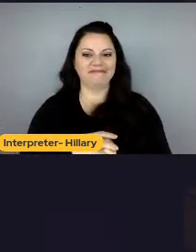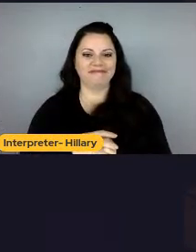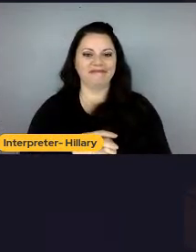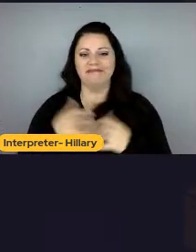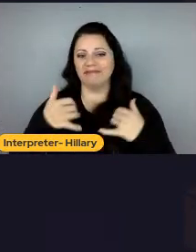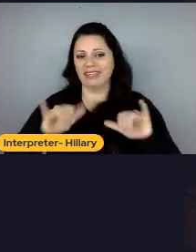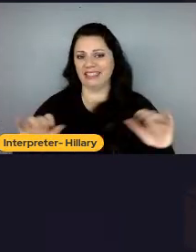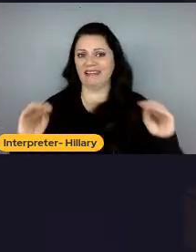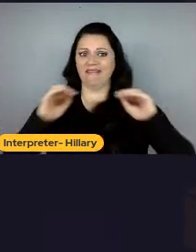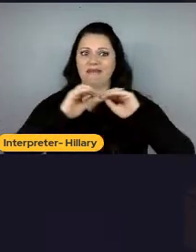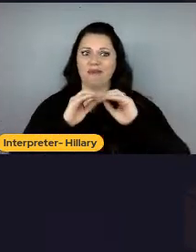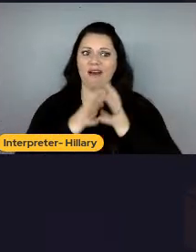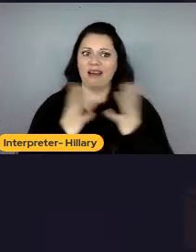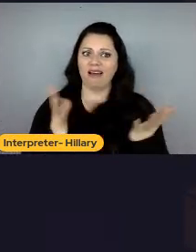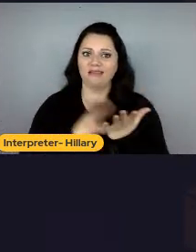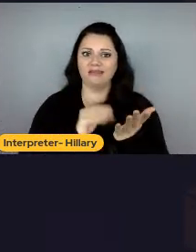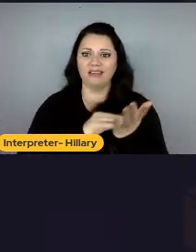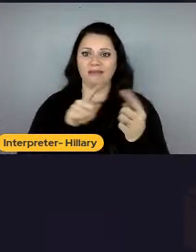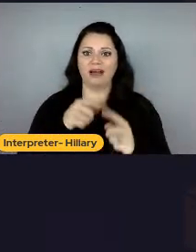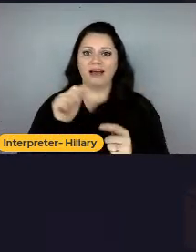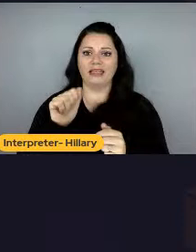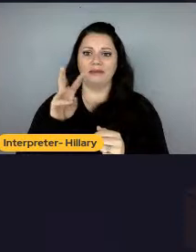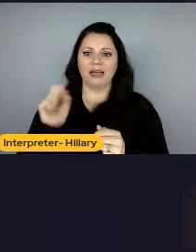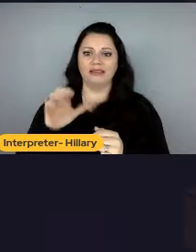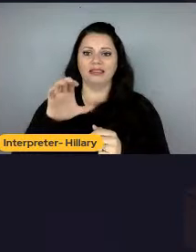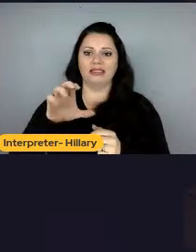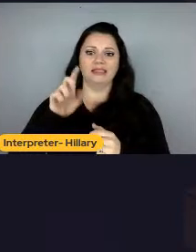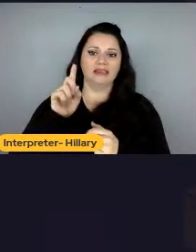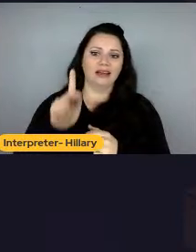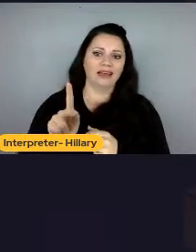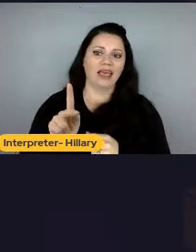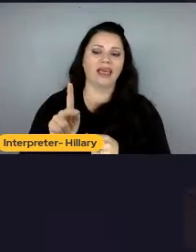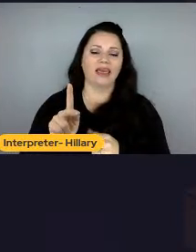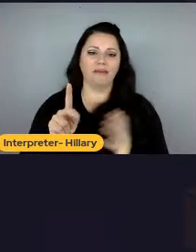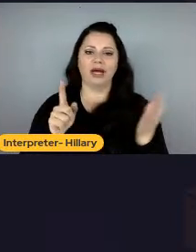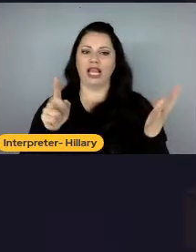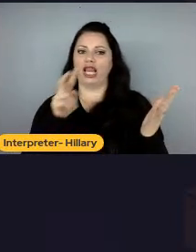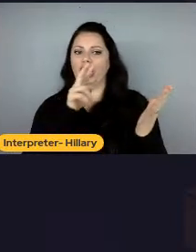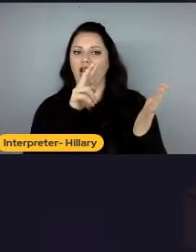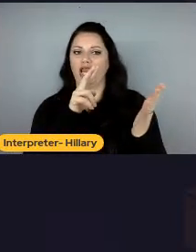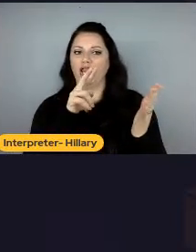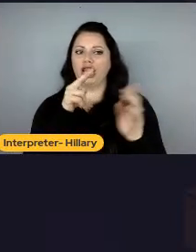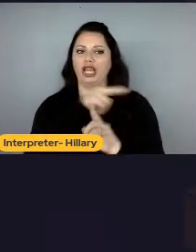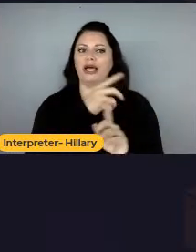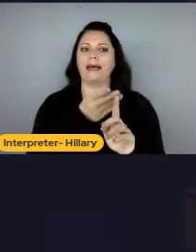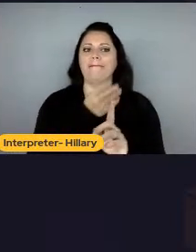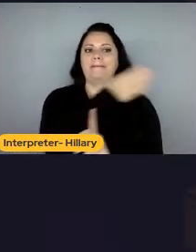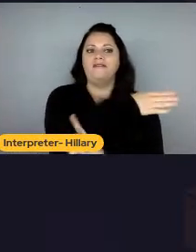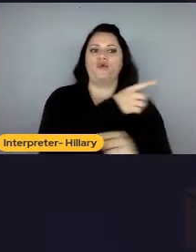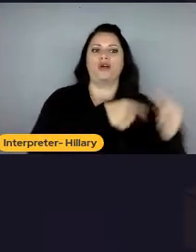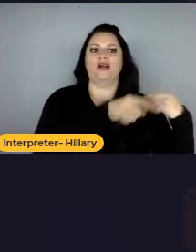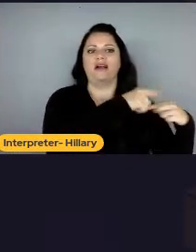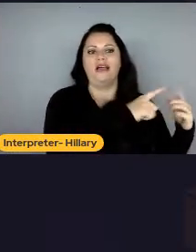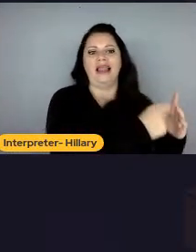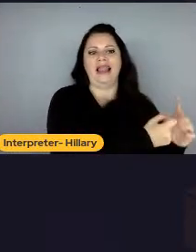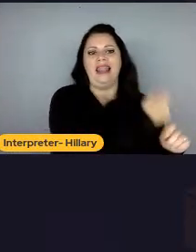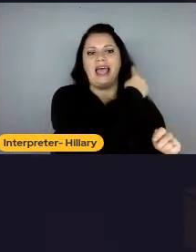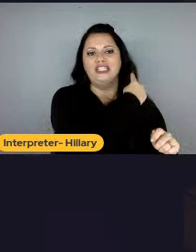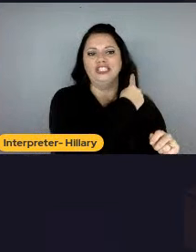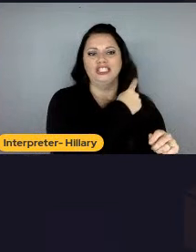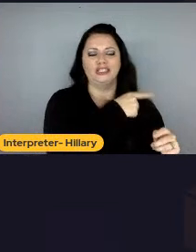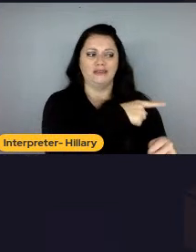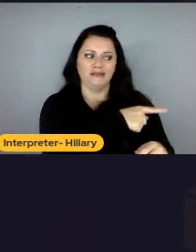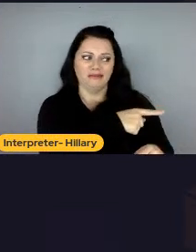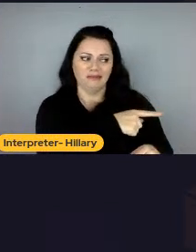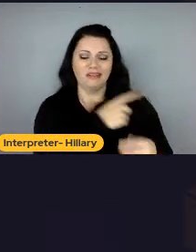lot to learn about AWS and CDK, but looking at where I was at the beginning of last year and where I am now,